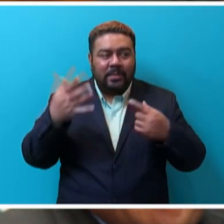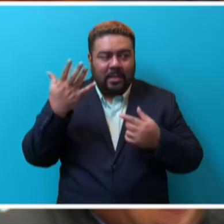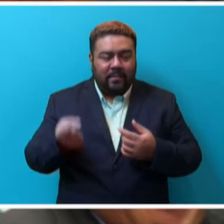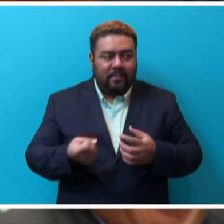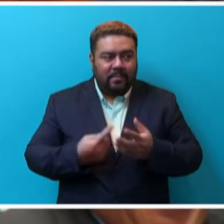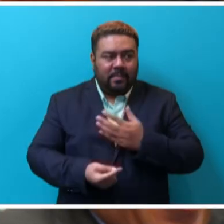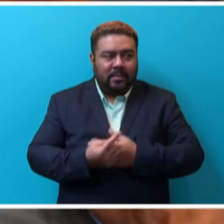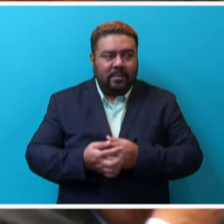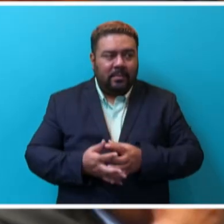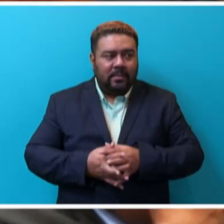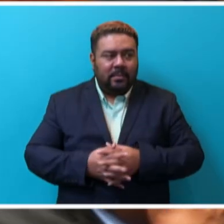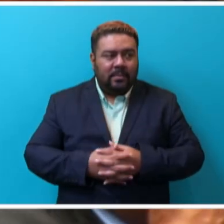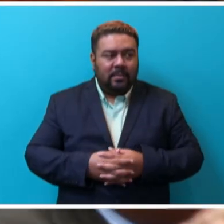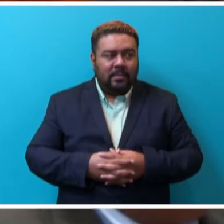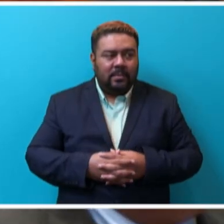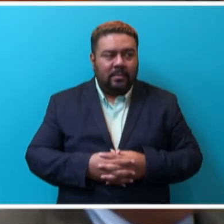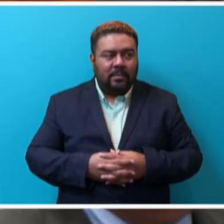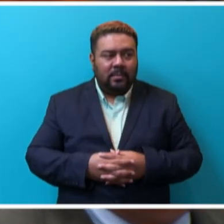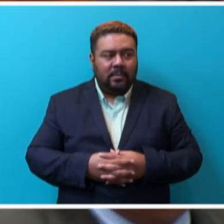And there was no